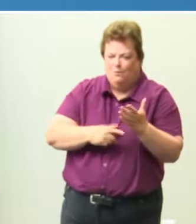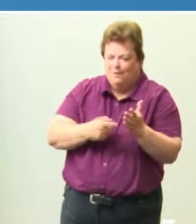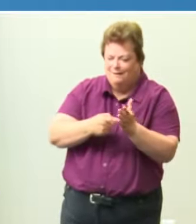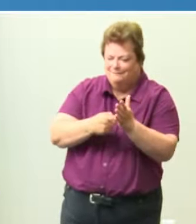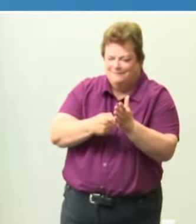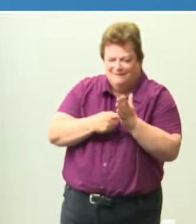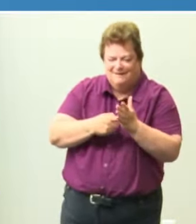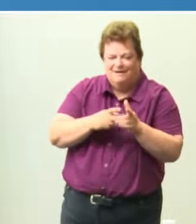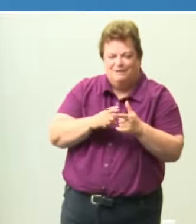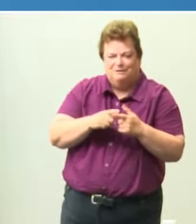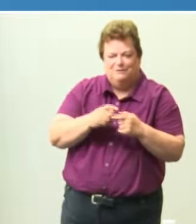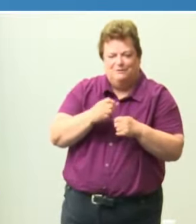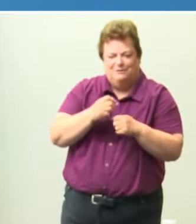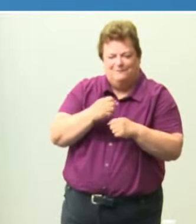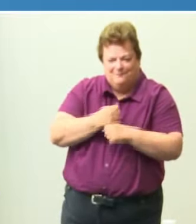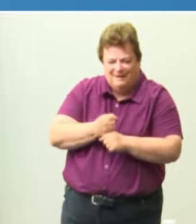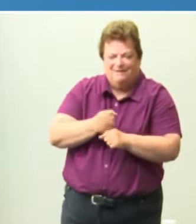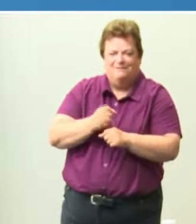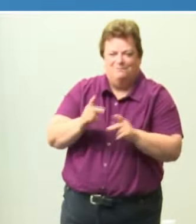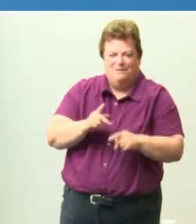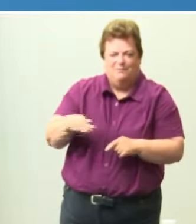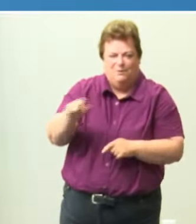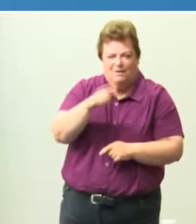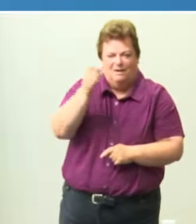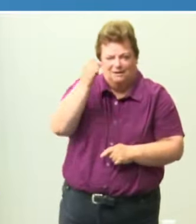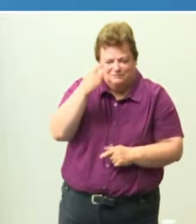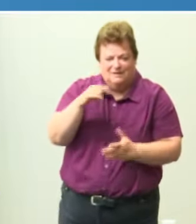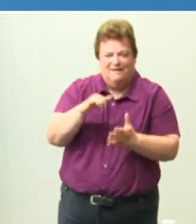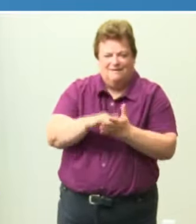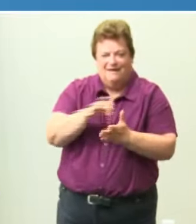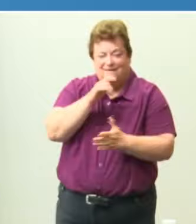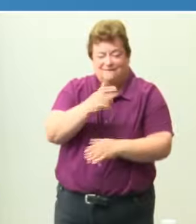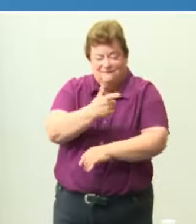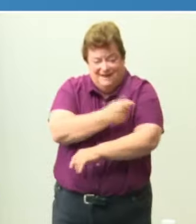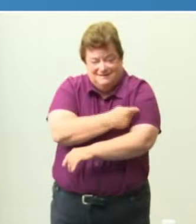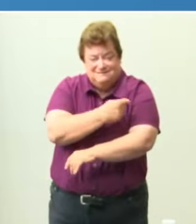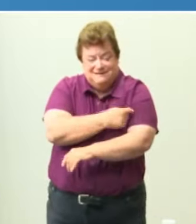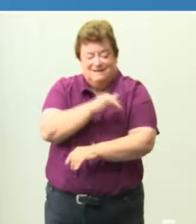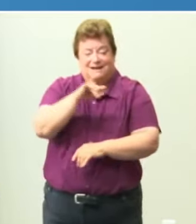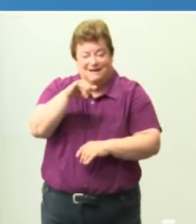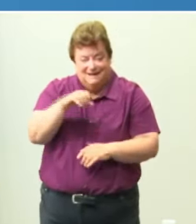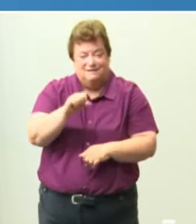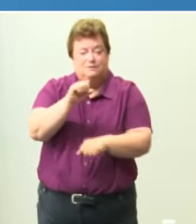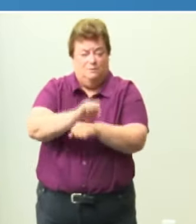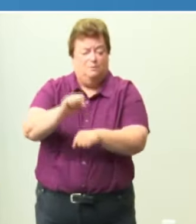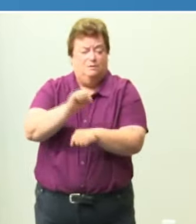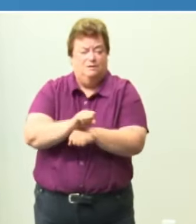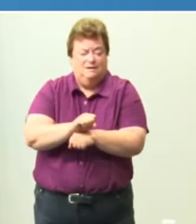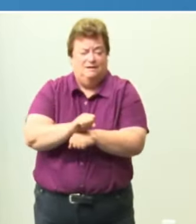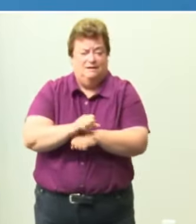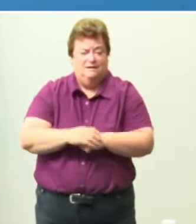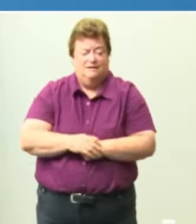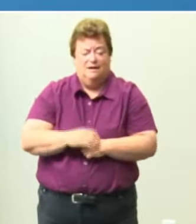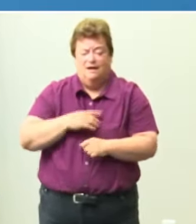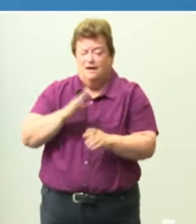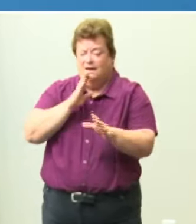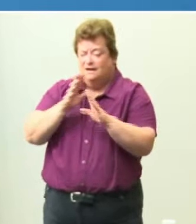for people to understand that the vaccine is working. When I talk to my colleagues throughout the